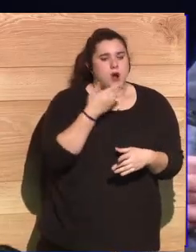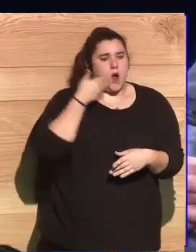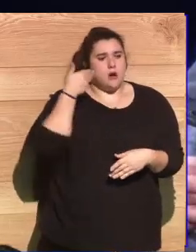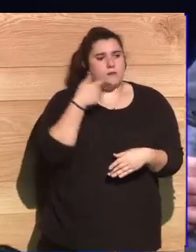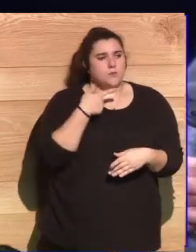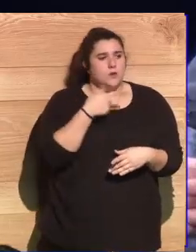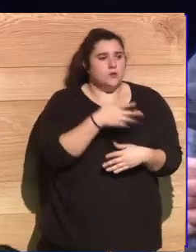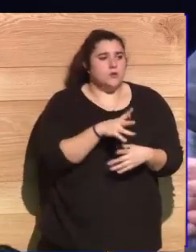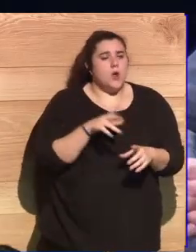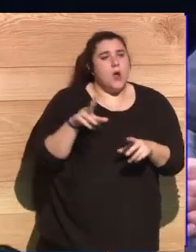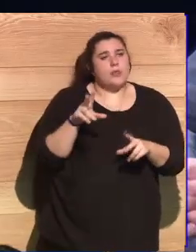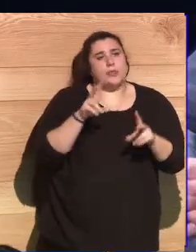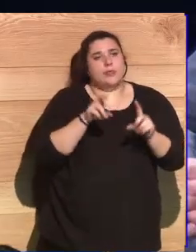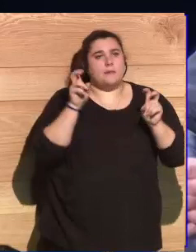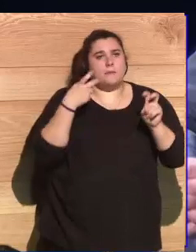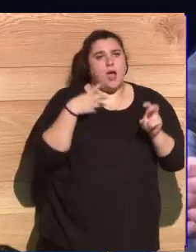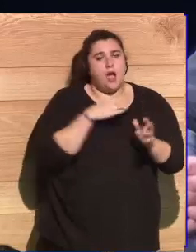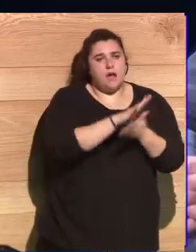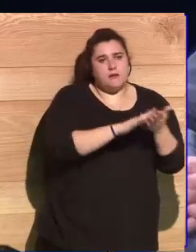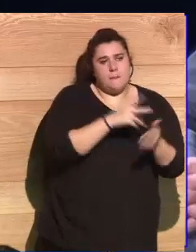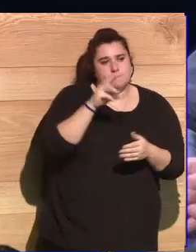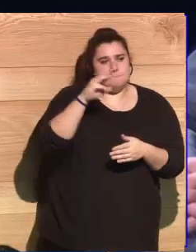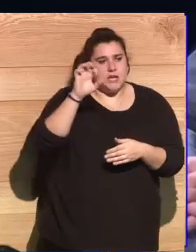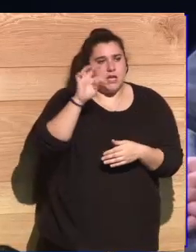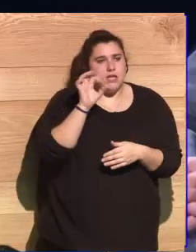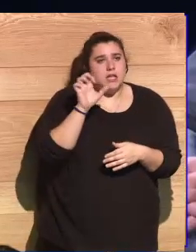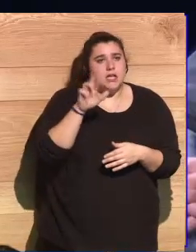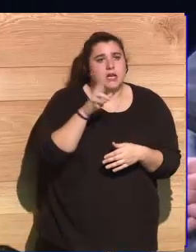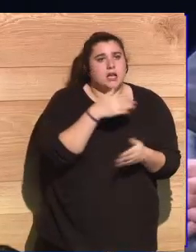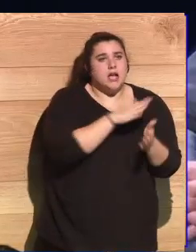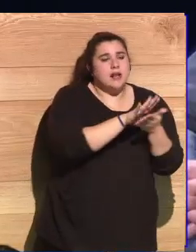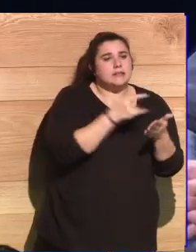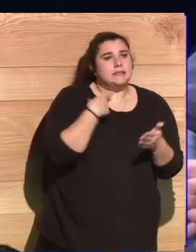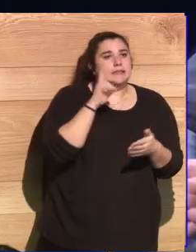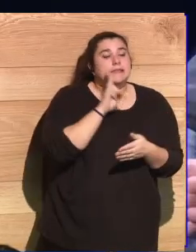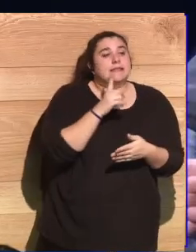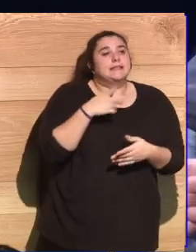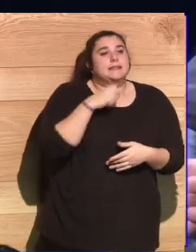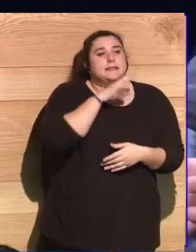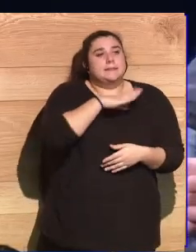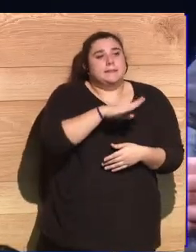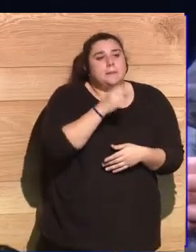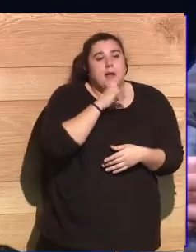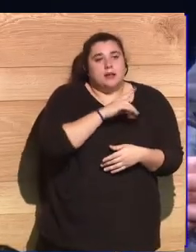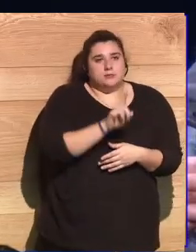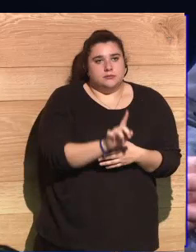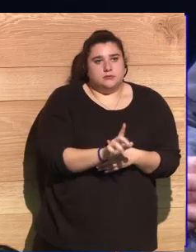that glamour that Peter has mentioned before. I didn't perceive it as something